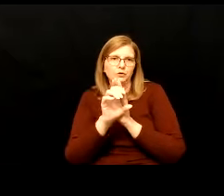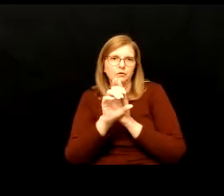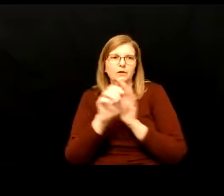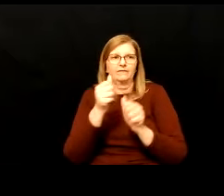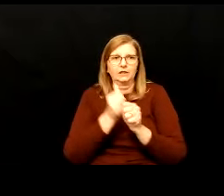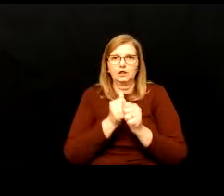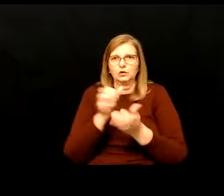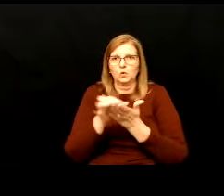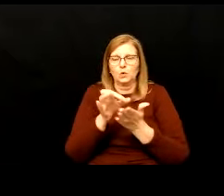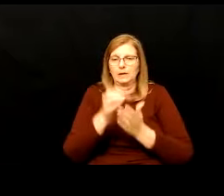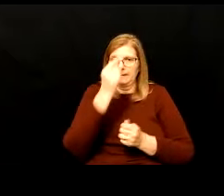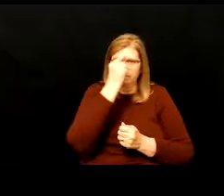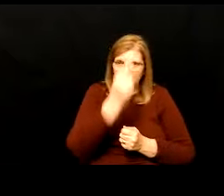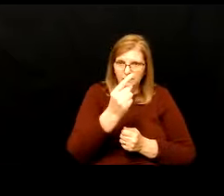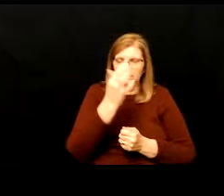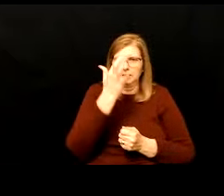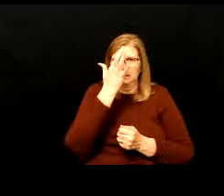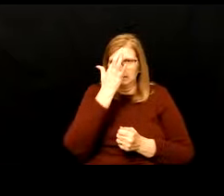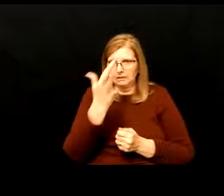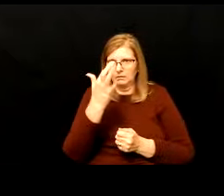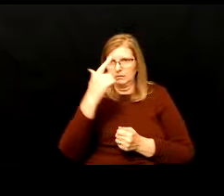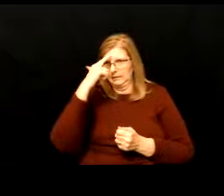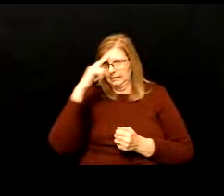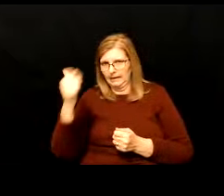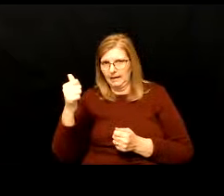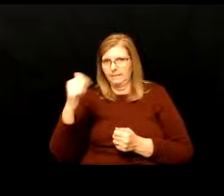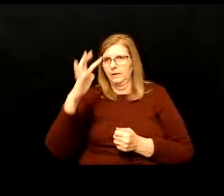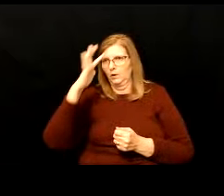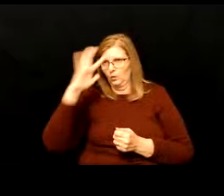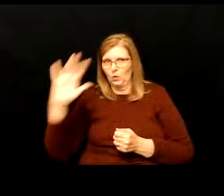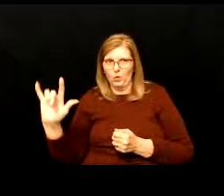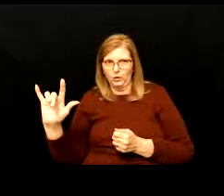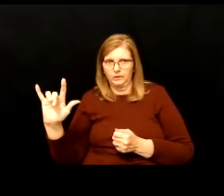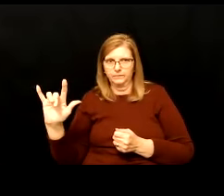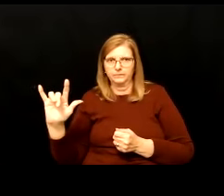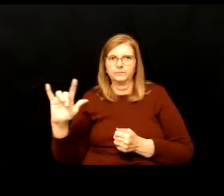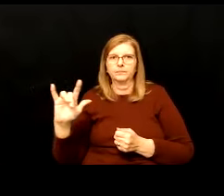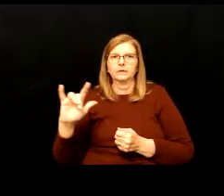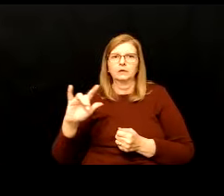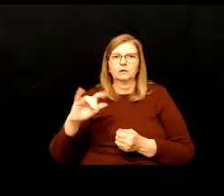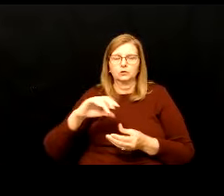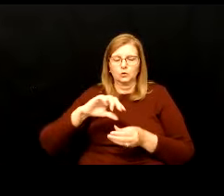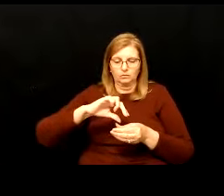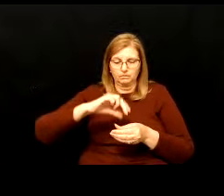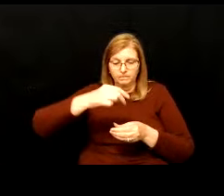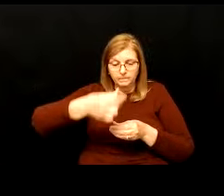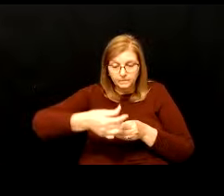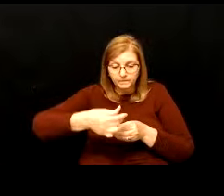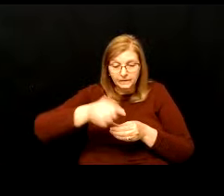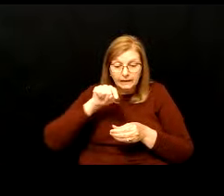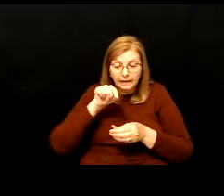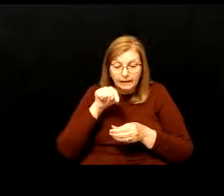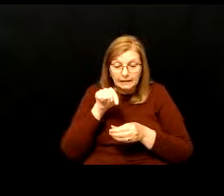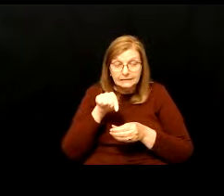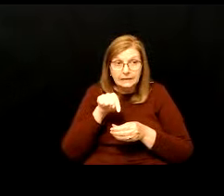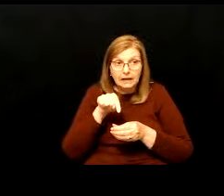coin, a penny, a nickel, a dime, and a quarter. Inside the containers, we